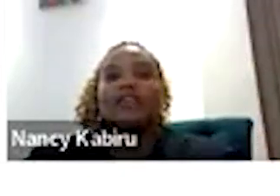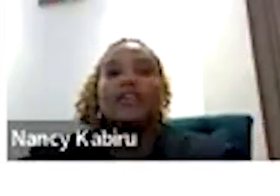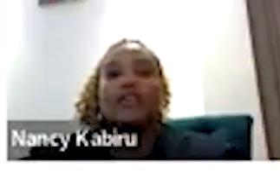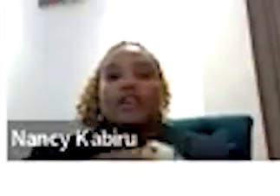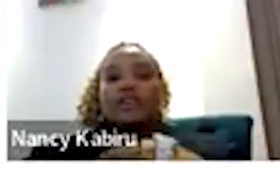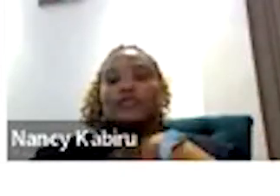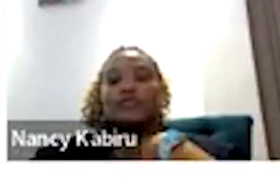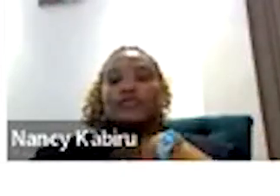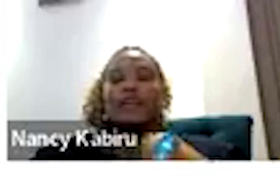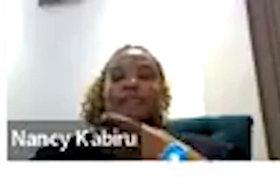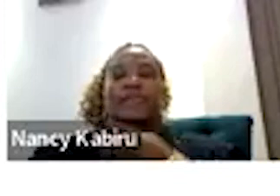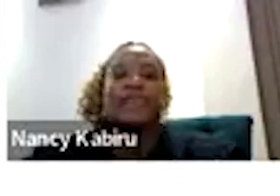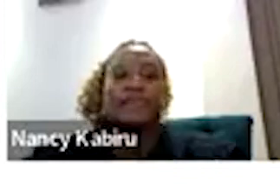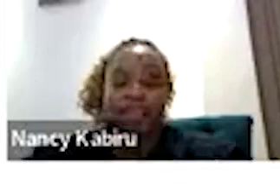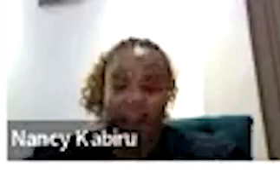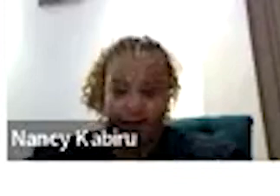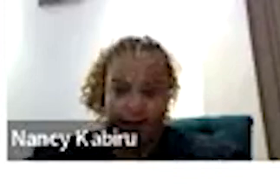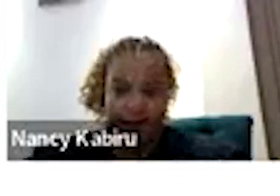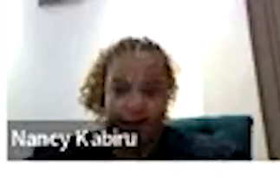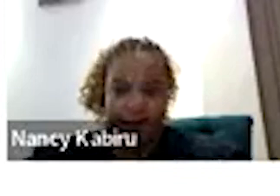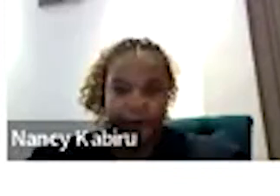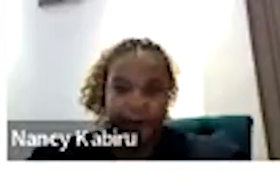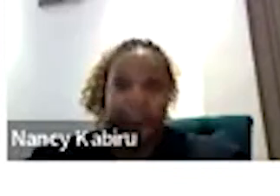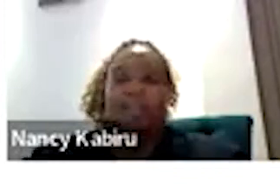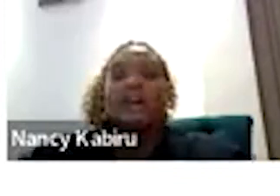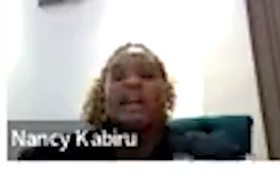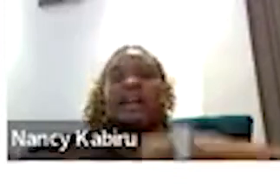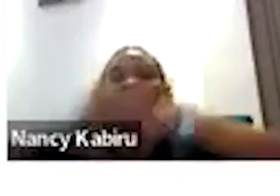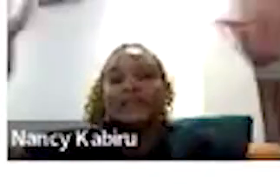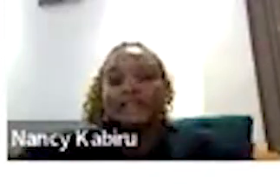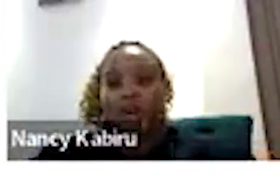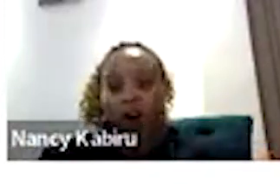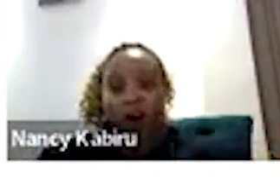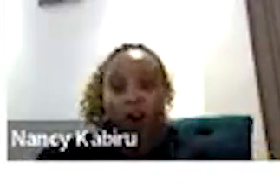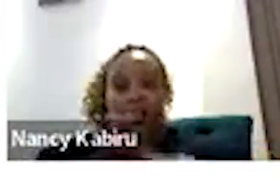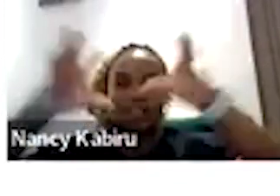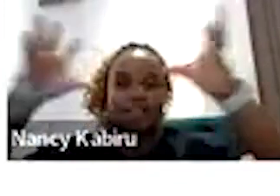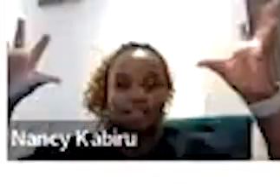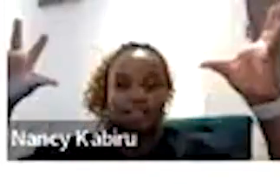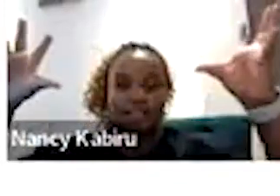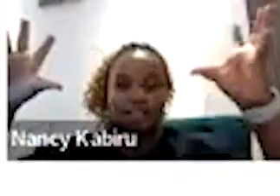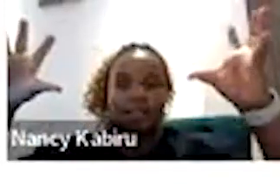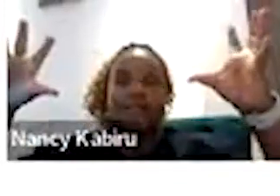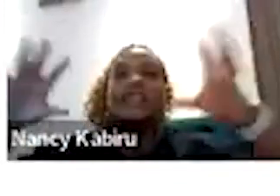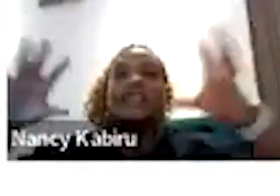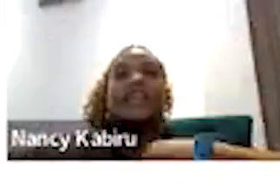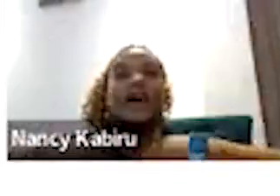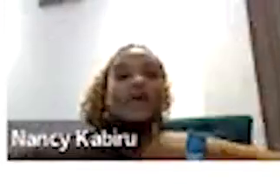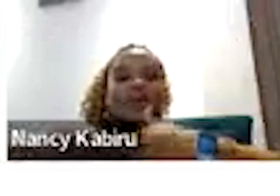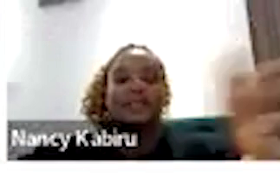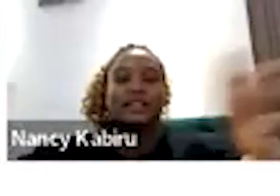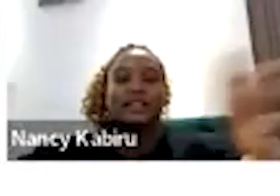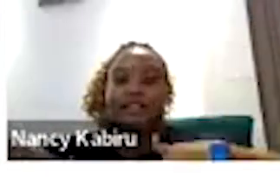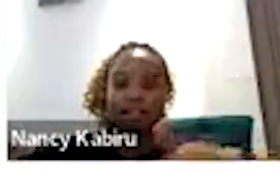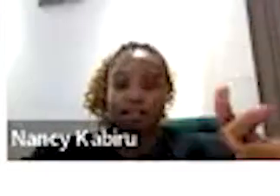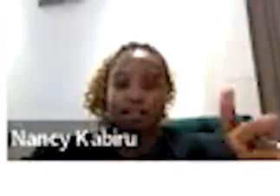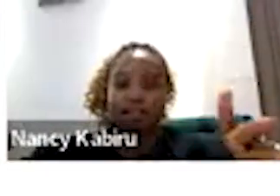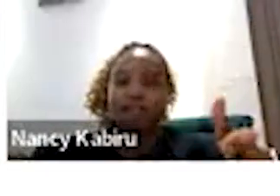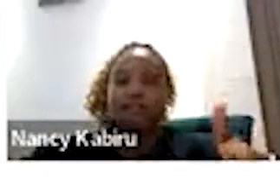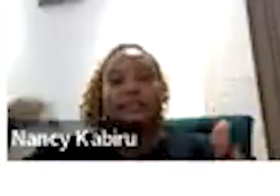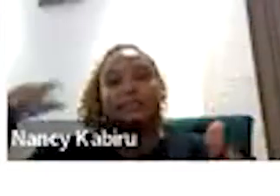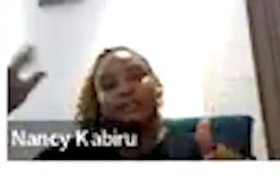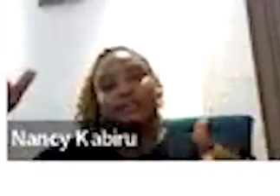joy or you're going to experience love. And you can experience all this within a